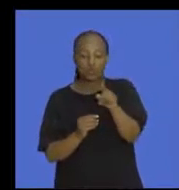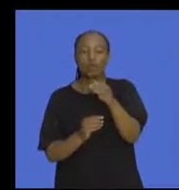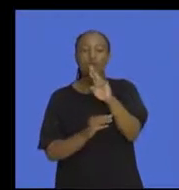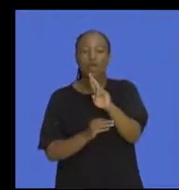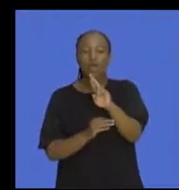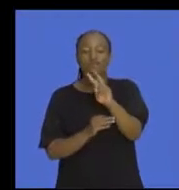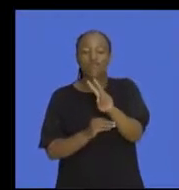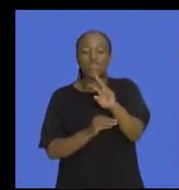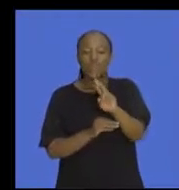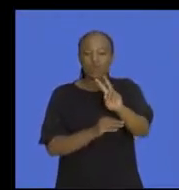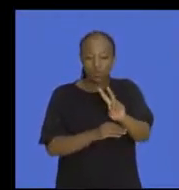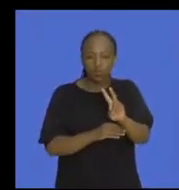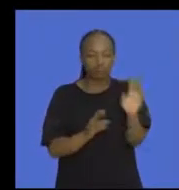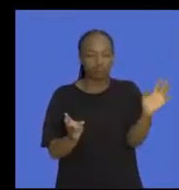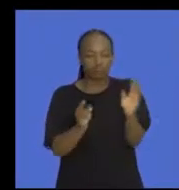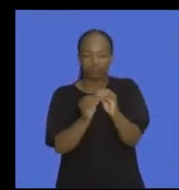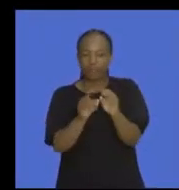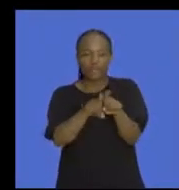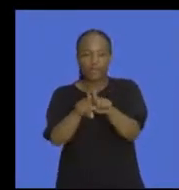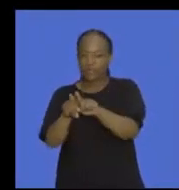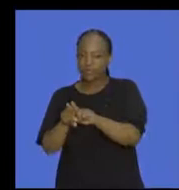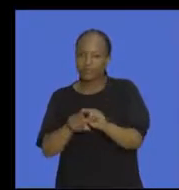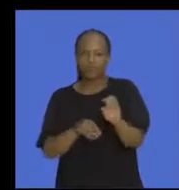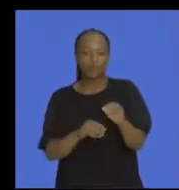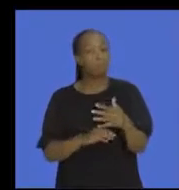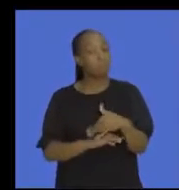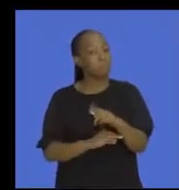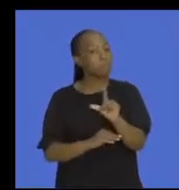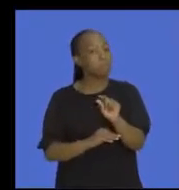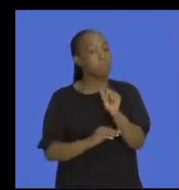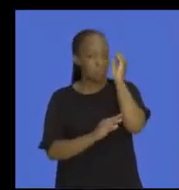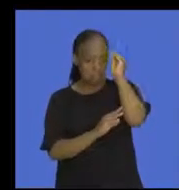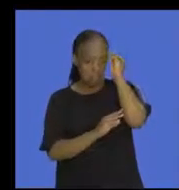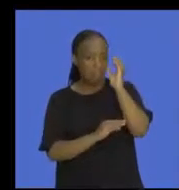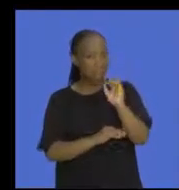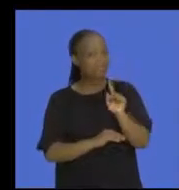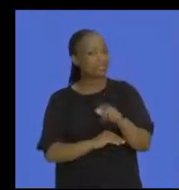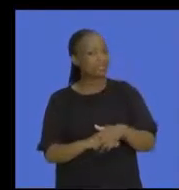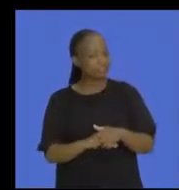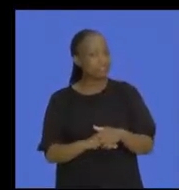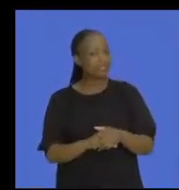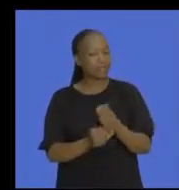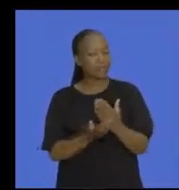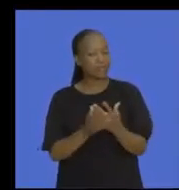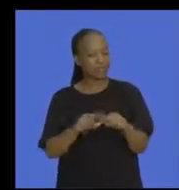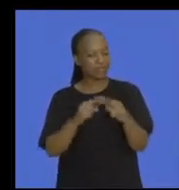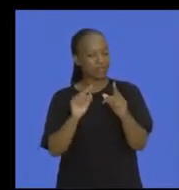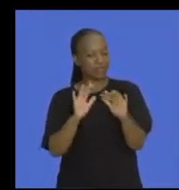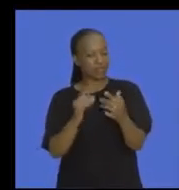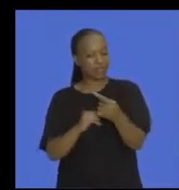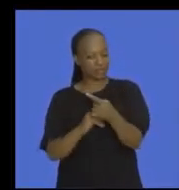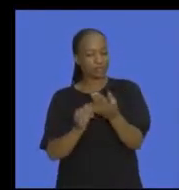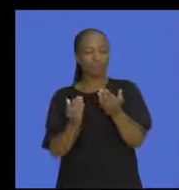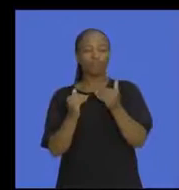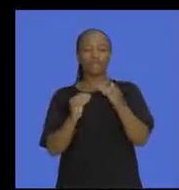across R2. Right, that's an interesting observation in as far as potential difference. All